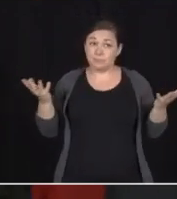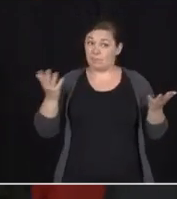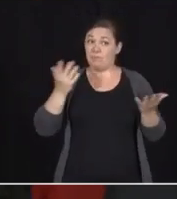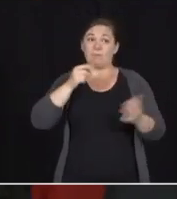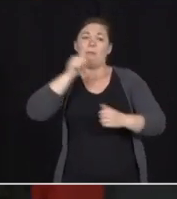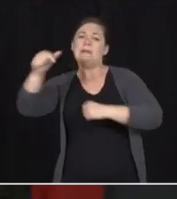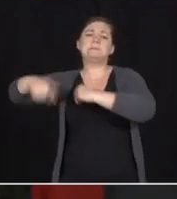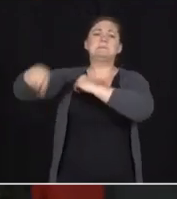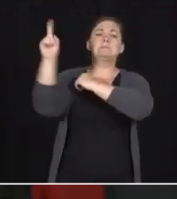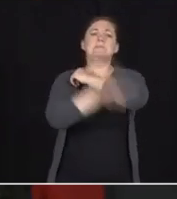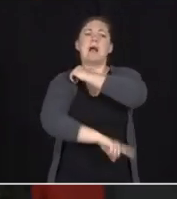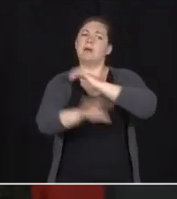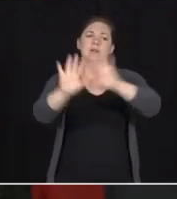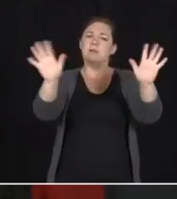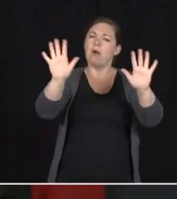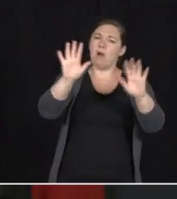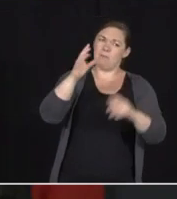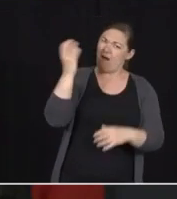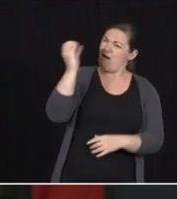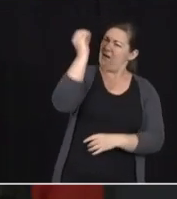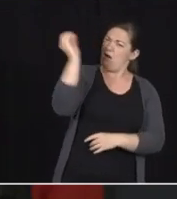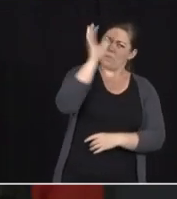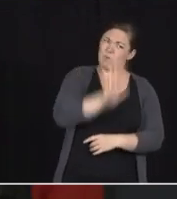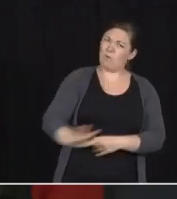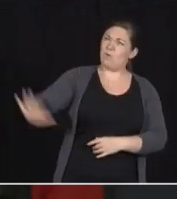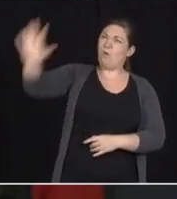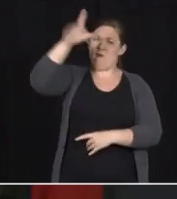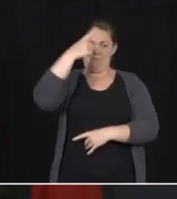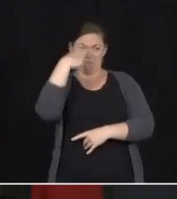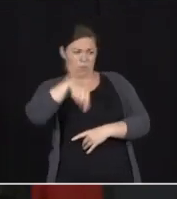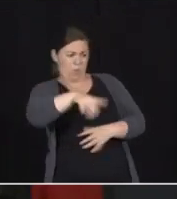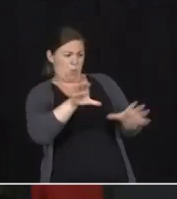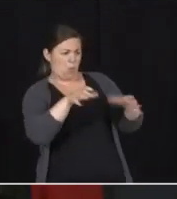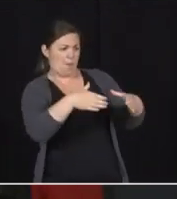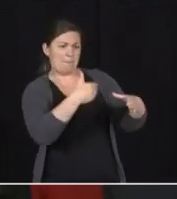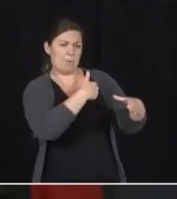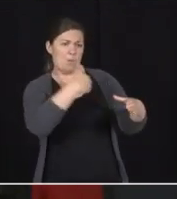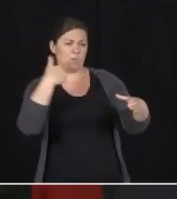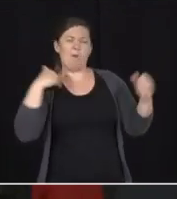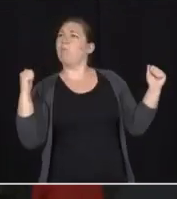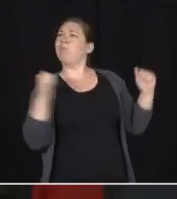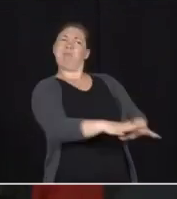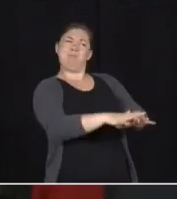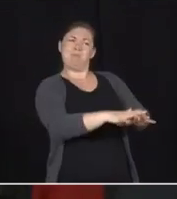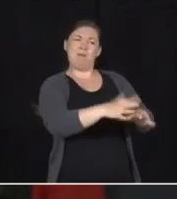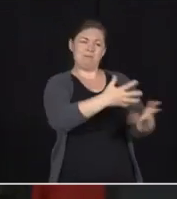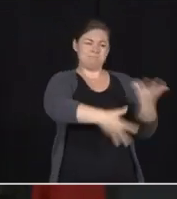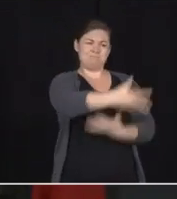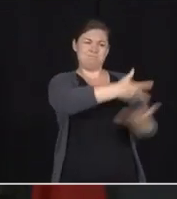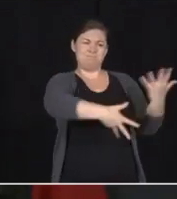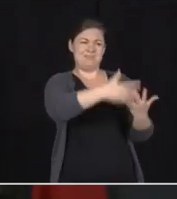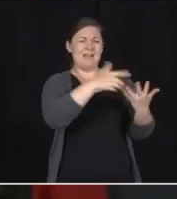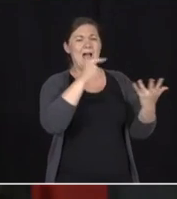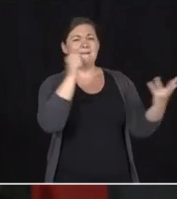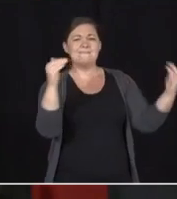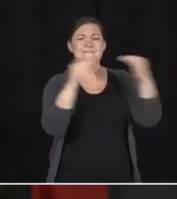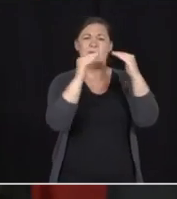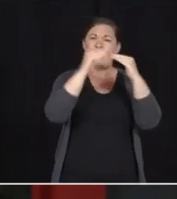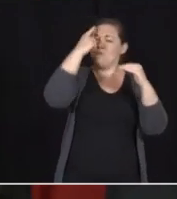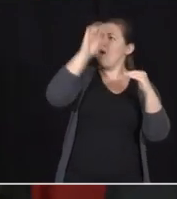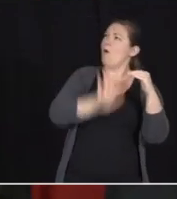province because a group of people in Toronto ended up getting together, and it's not fair to even everyone else in